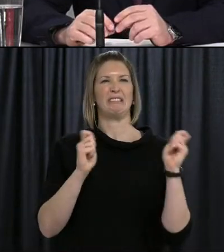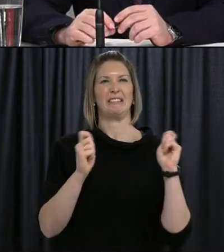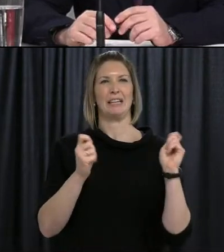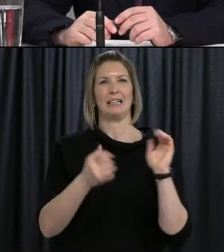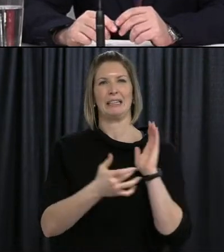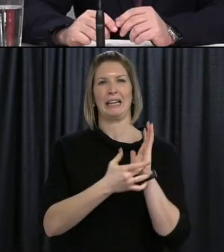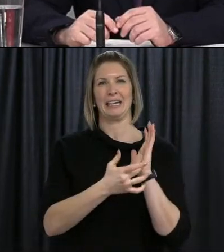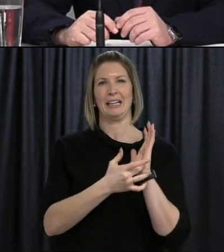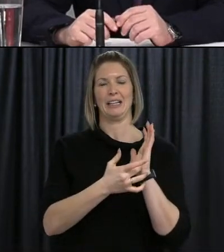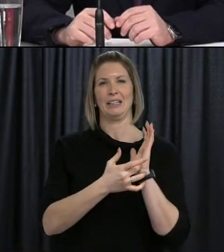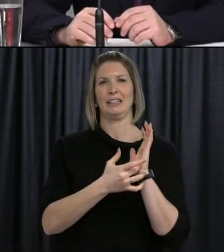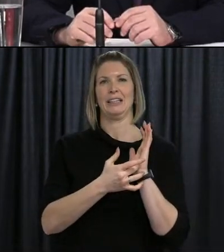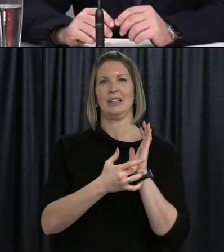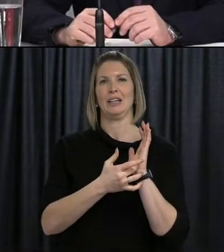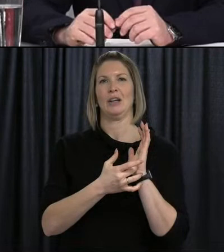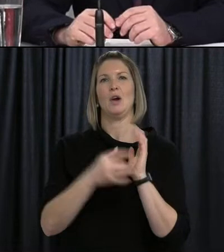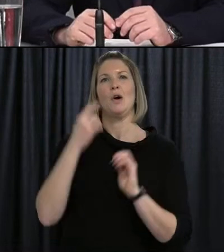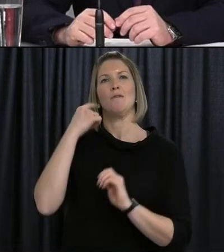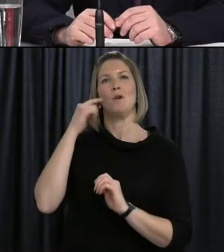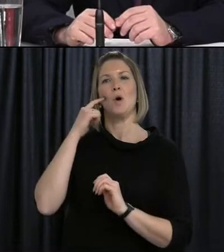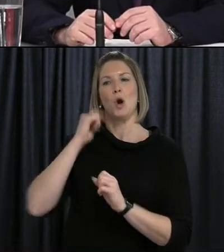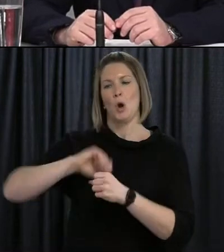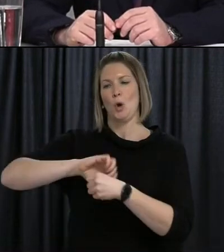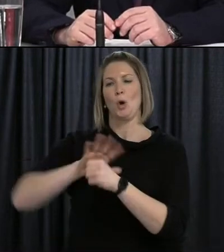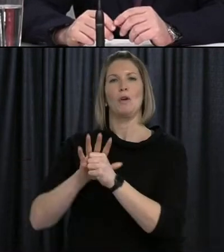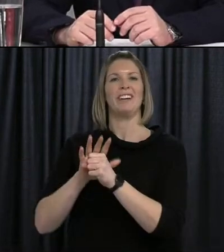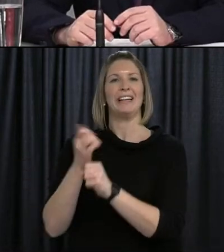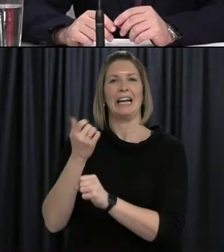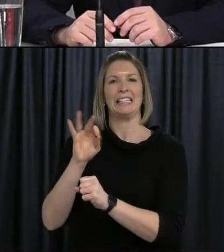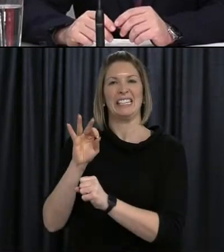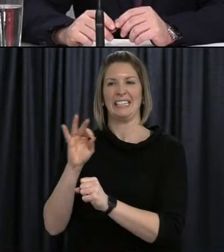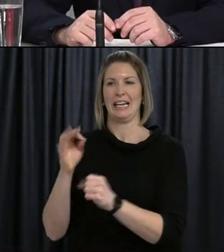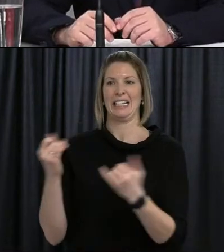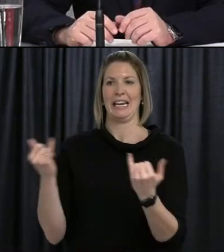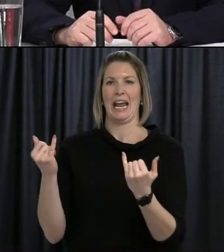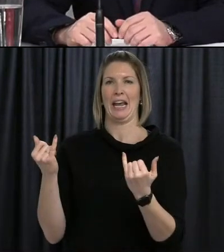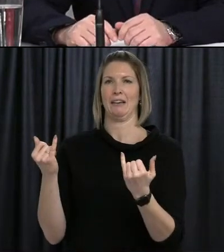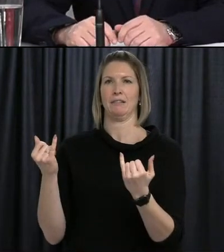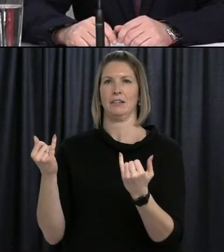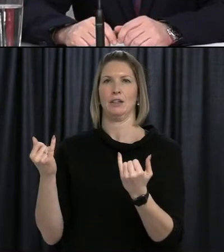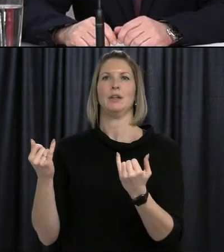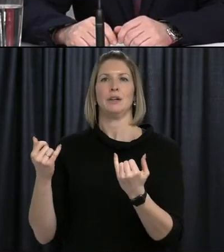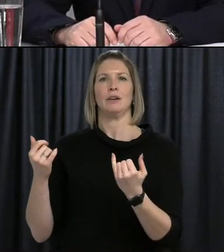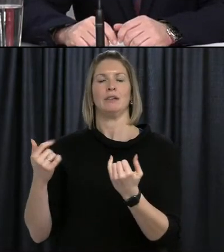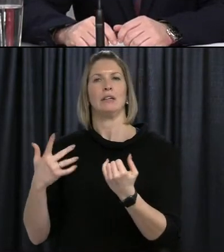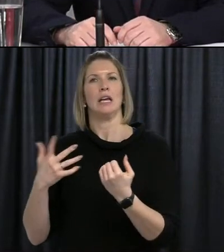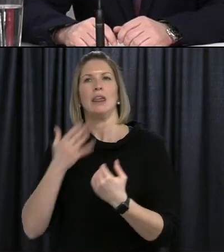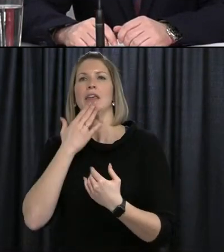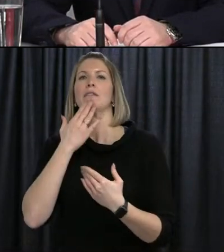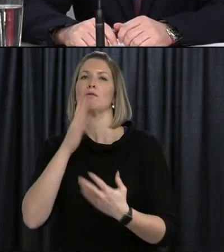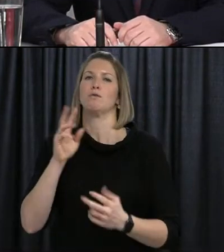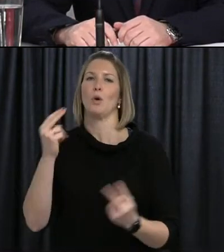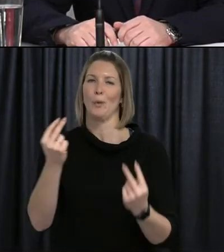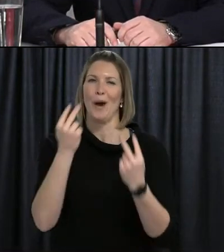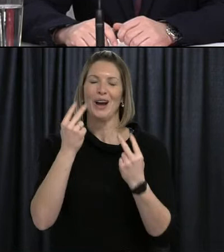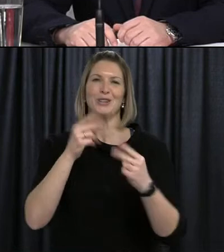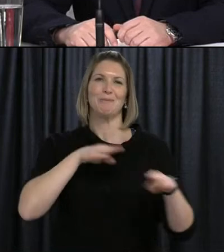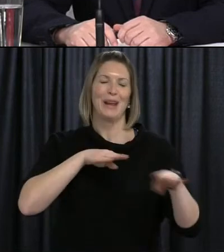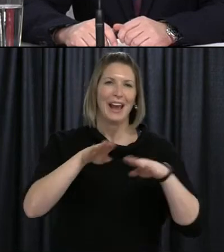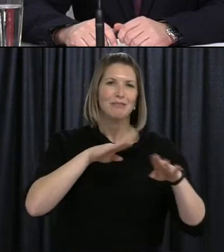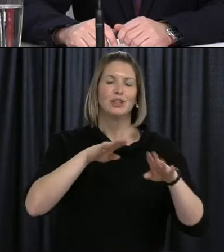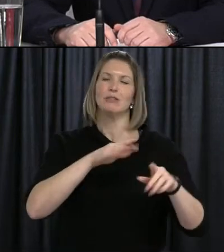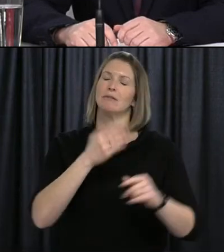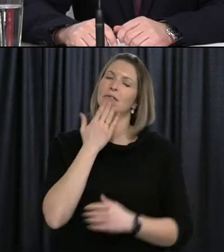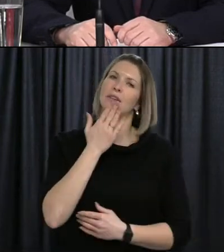of COVID-19 in our province. I'm so thankful to everyone who has followed our guidance and sacrificed social gatherings and time with